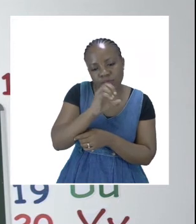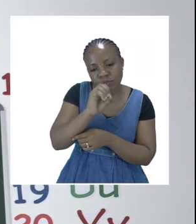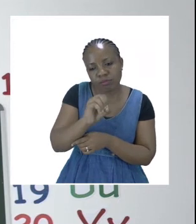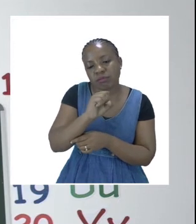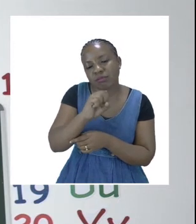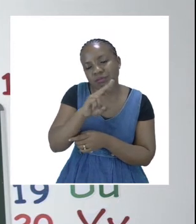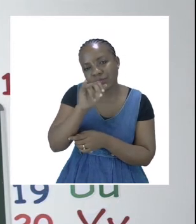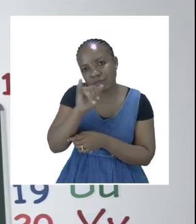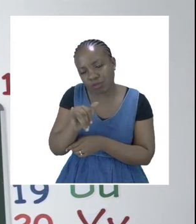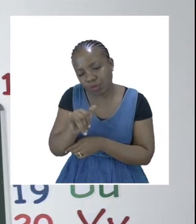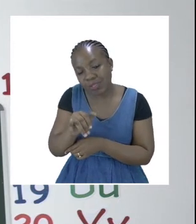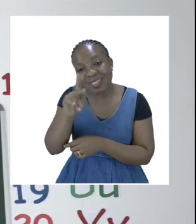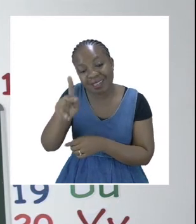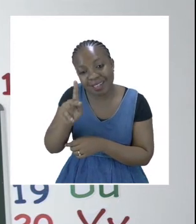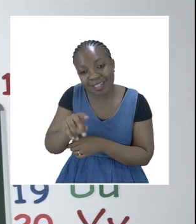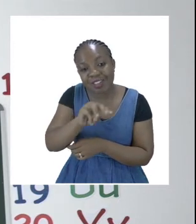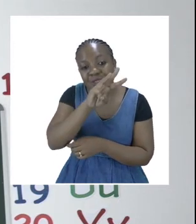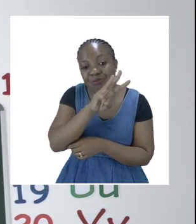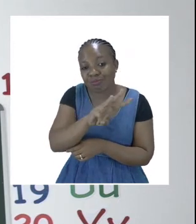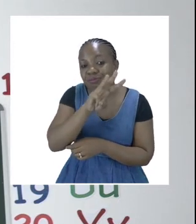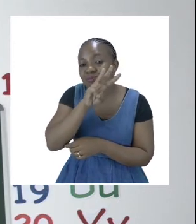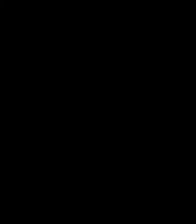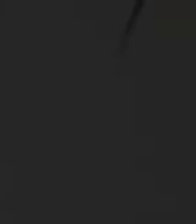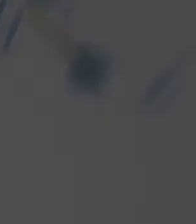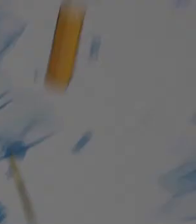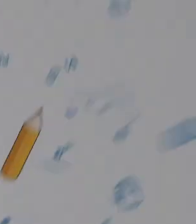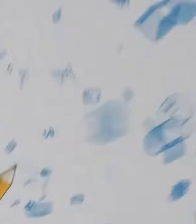our website, Zoshi Online.